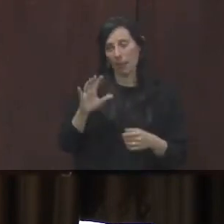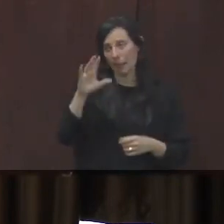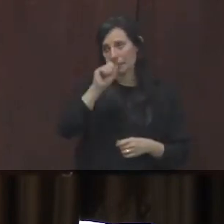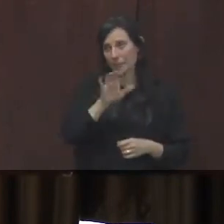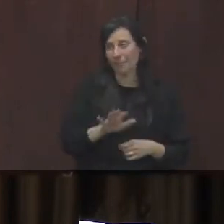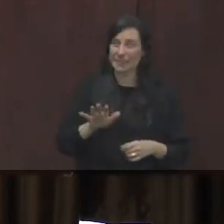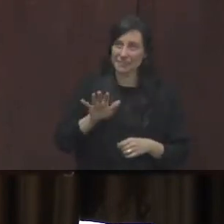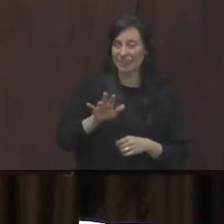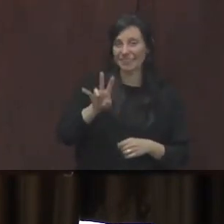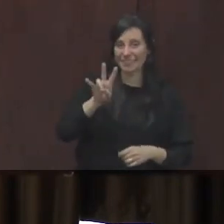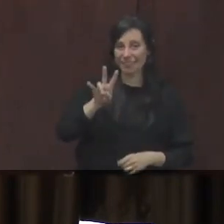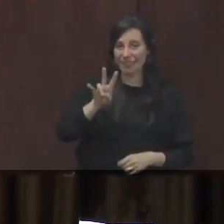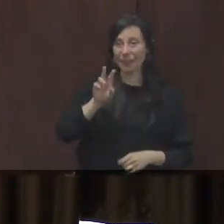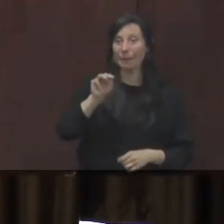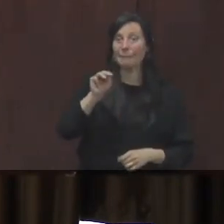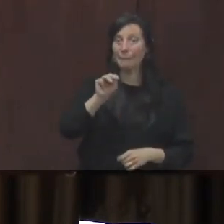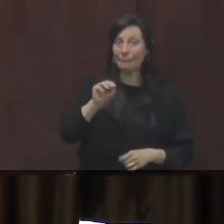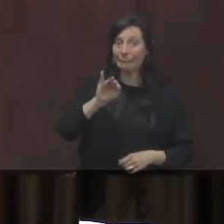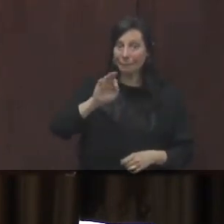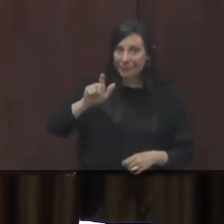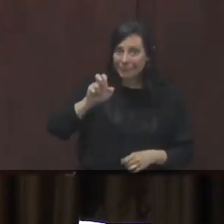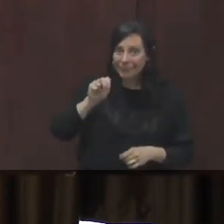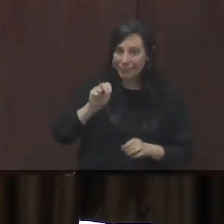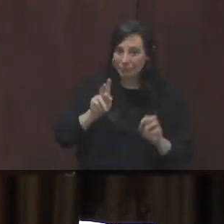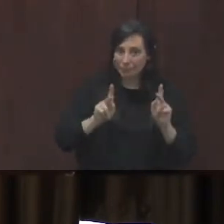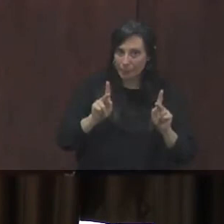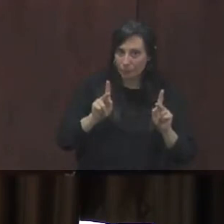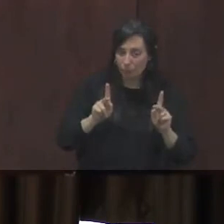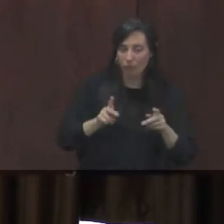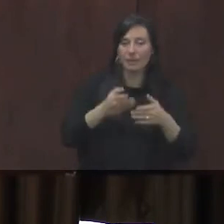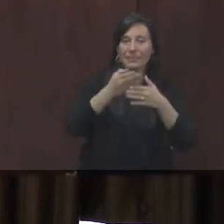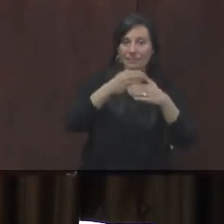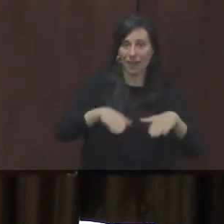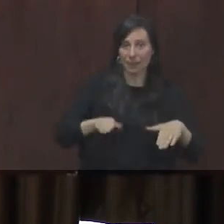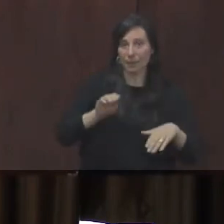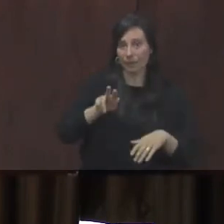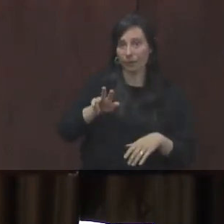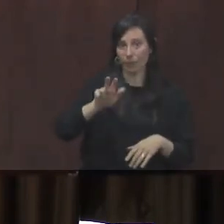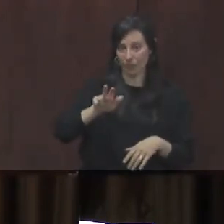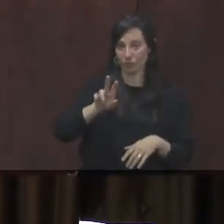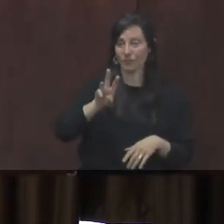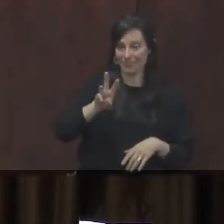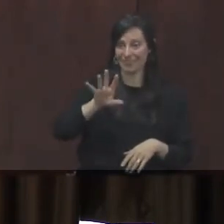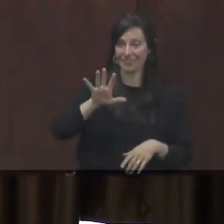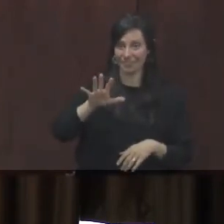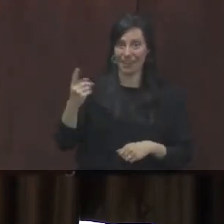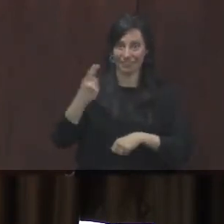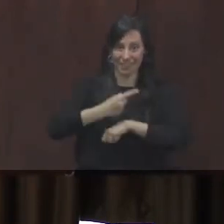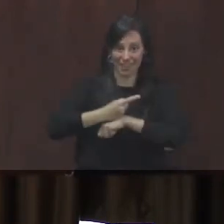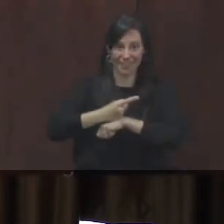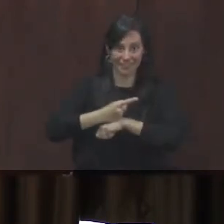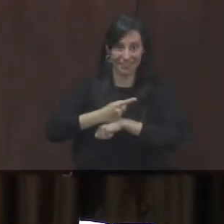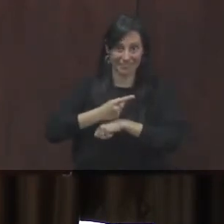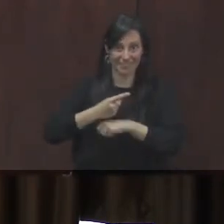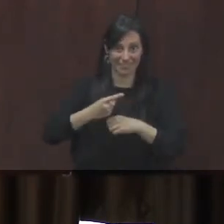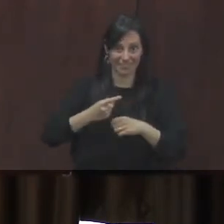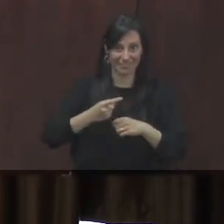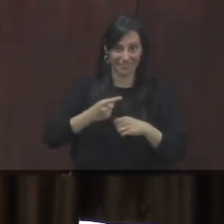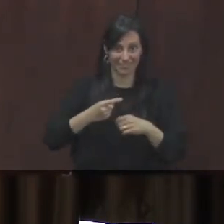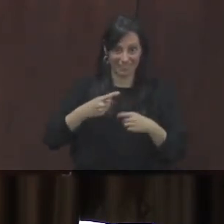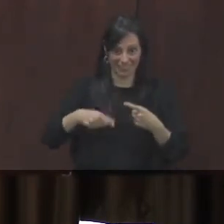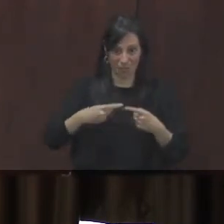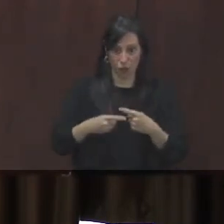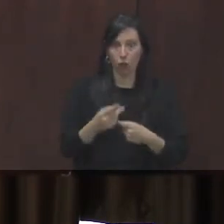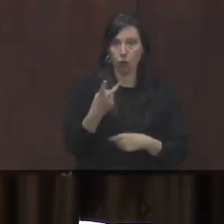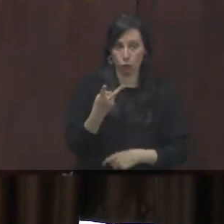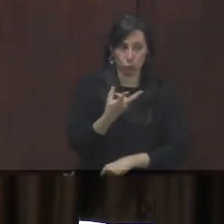million people, assuming 10 million people, and we divide that by 365 days of the year, and 2 doses per